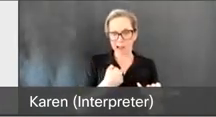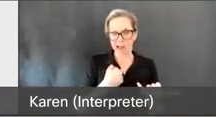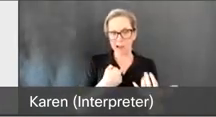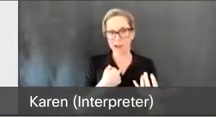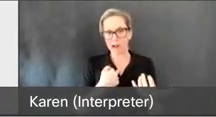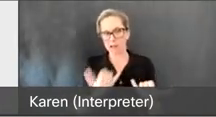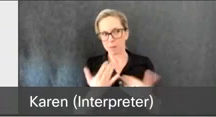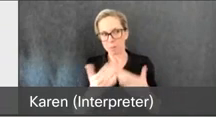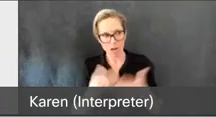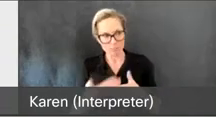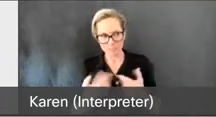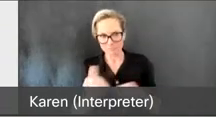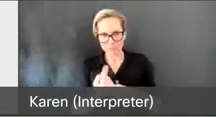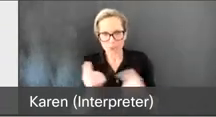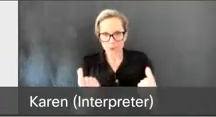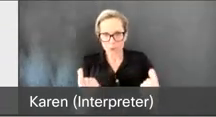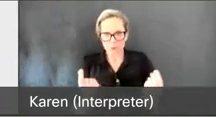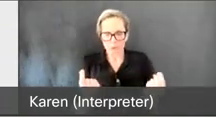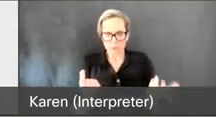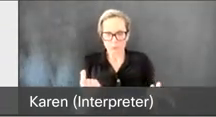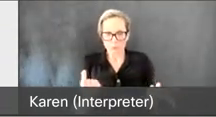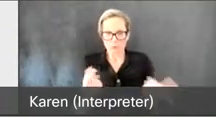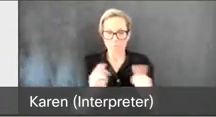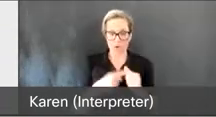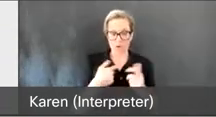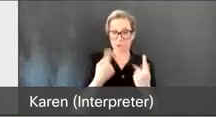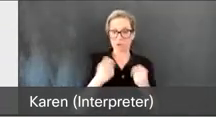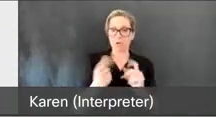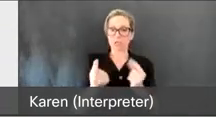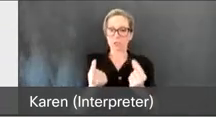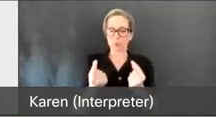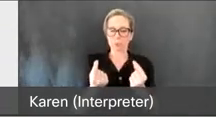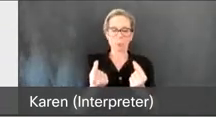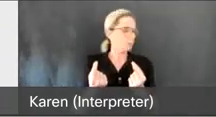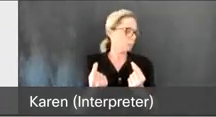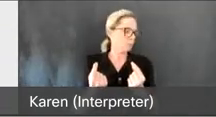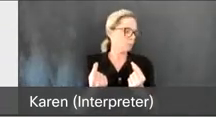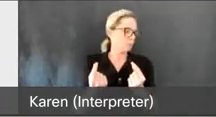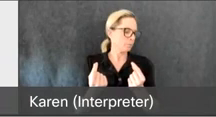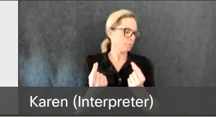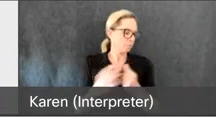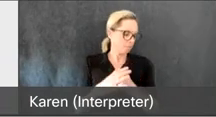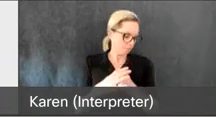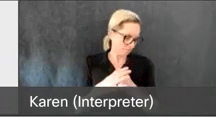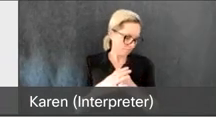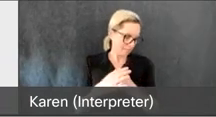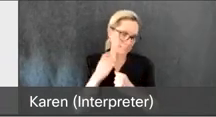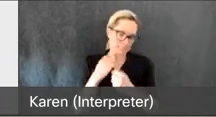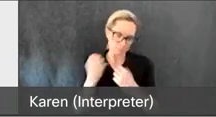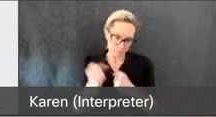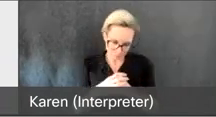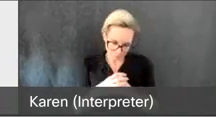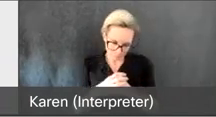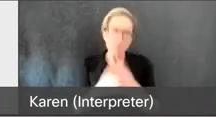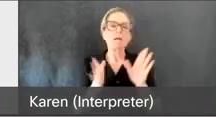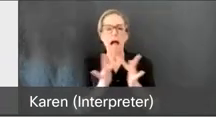out what to do. So the first thing that I tried to do was getting the Howard County Department of Inspection license and